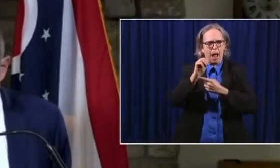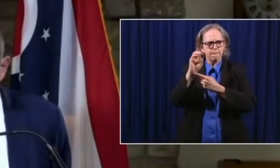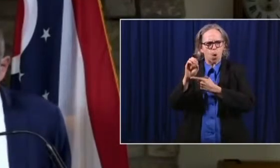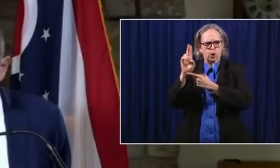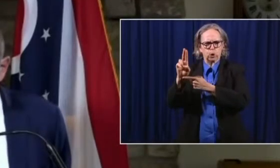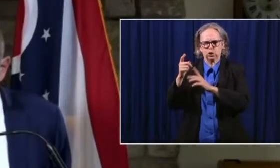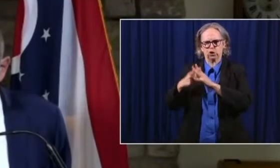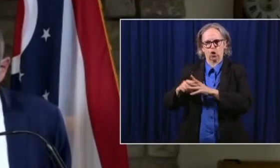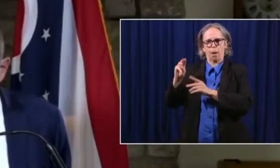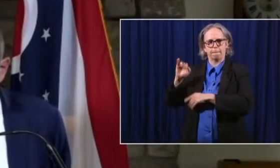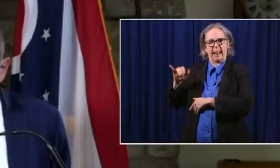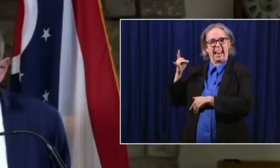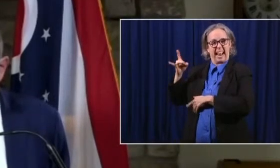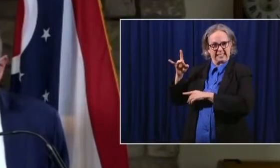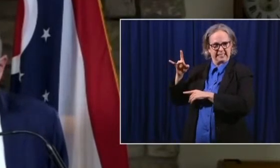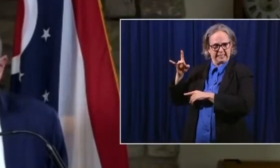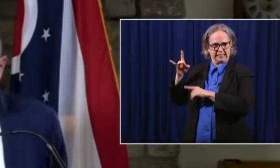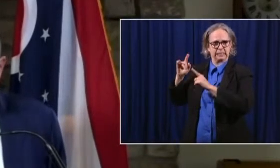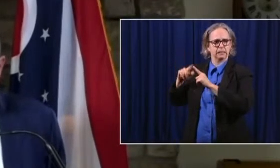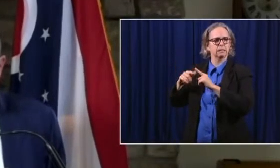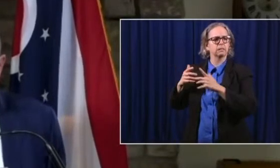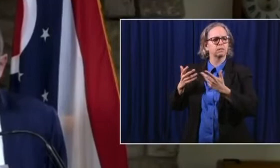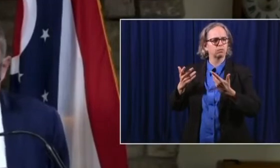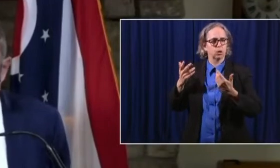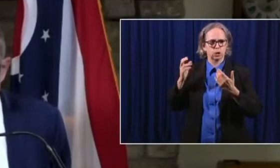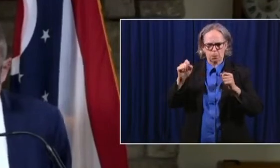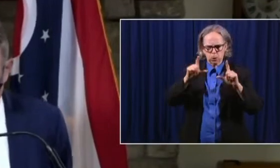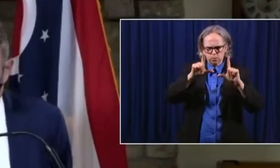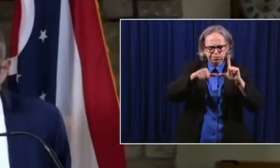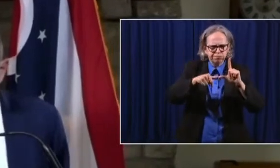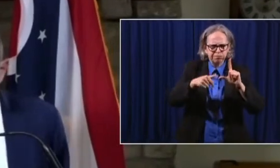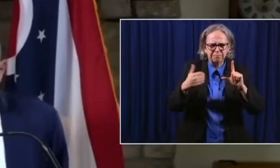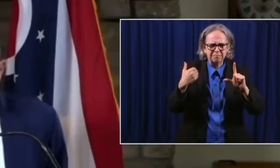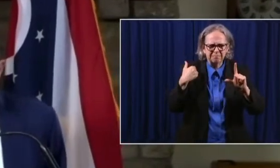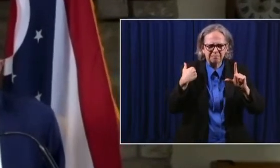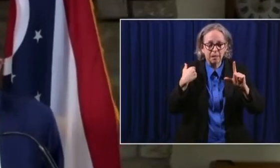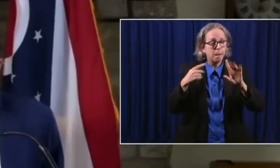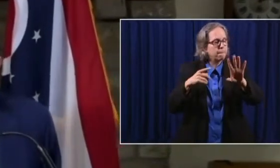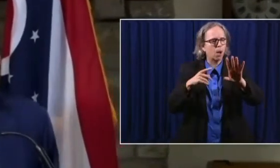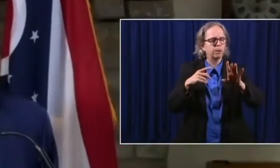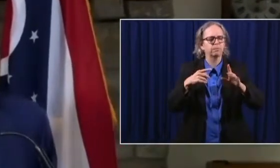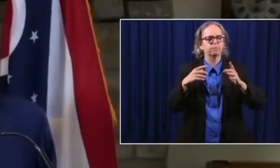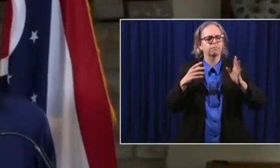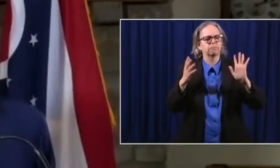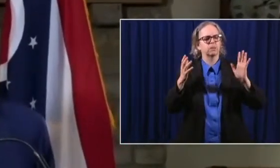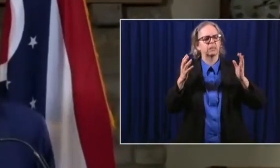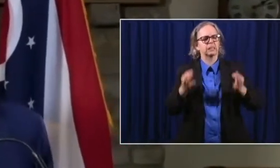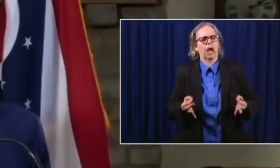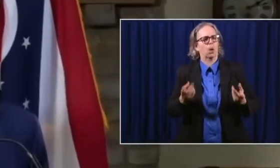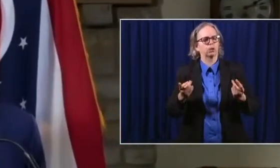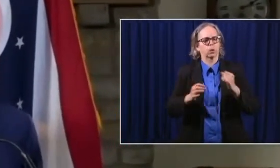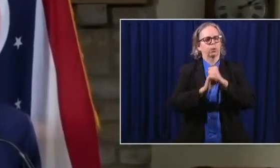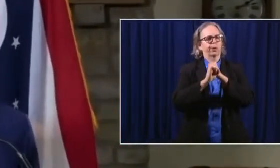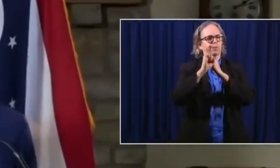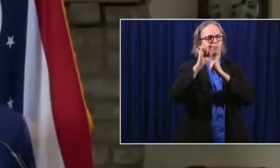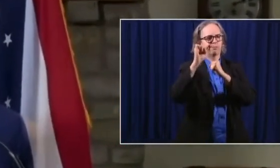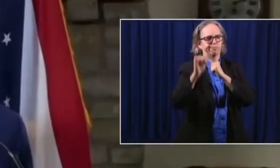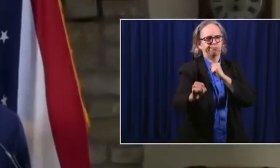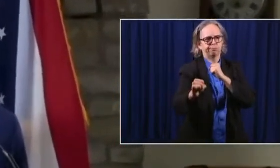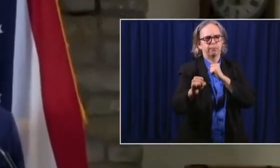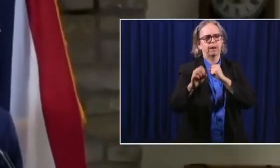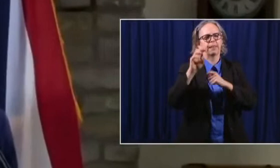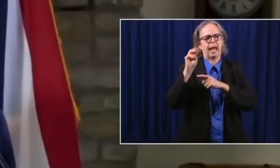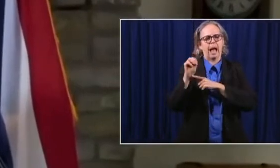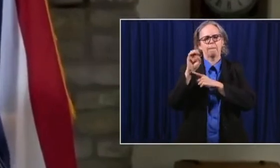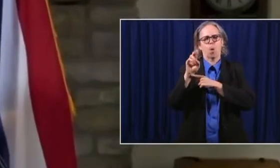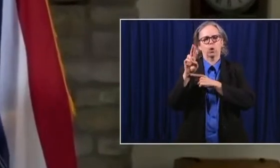However, the Department of Health is in the process of extending the MOU for 3 more months. Partners in Health